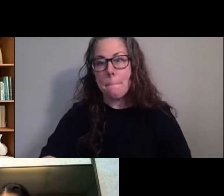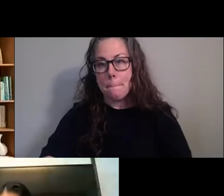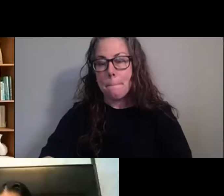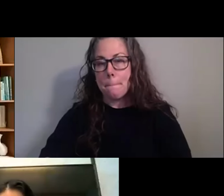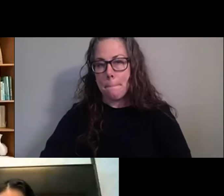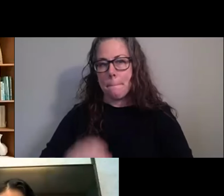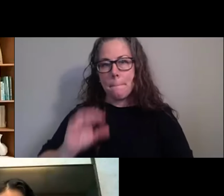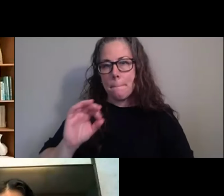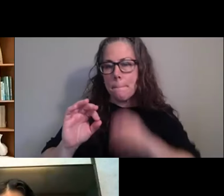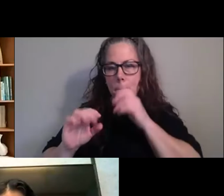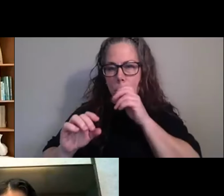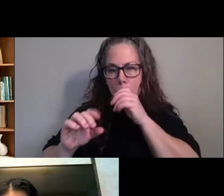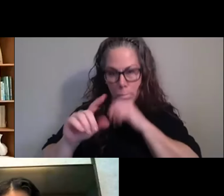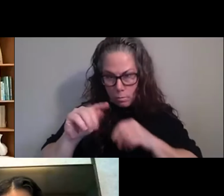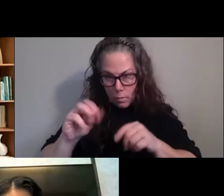Thanks, Tom.